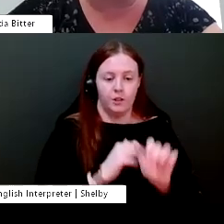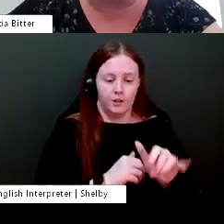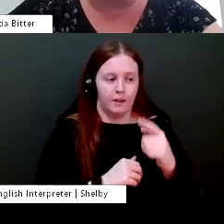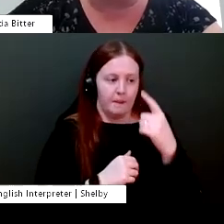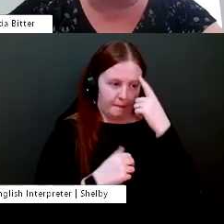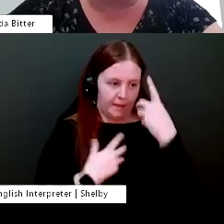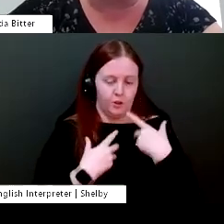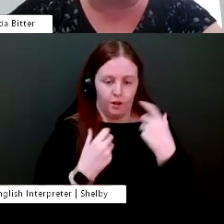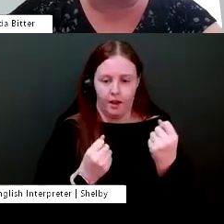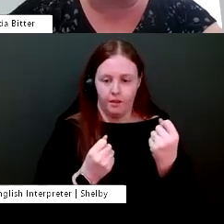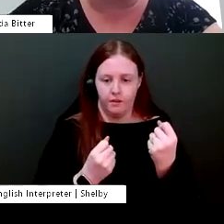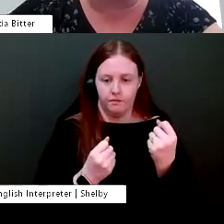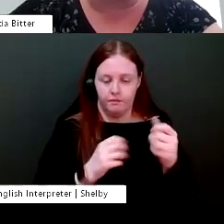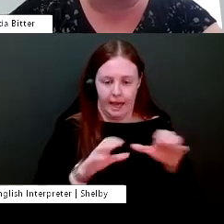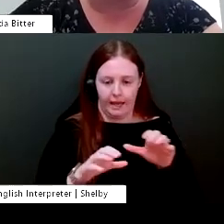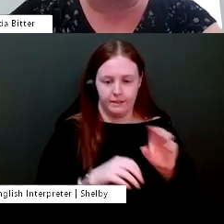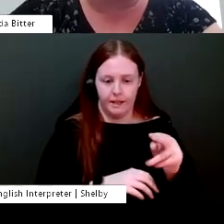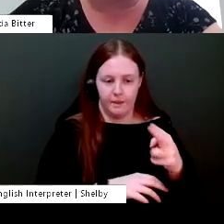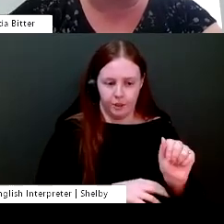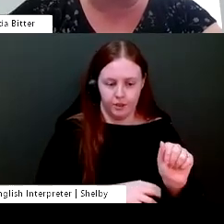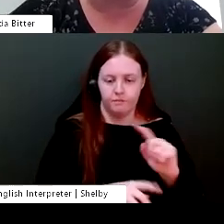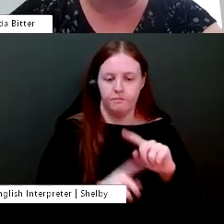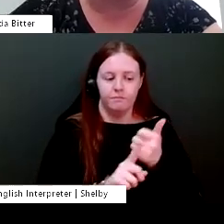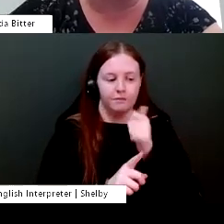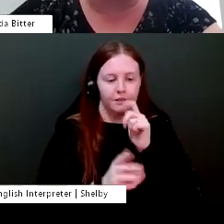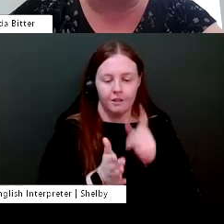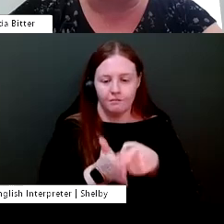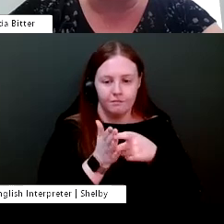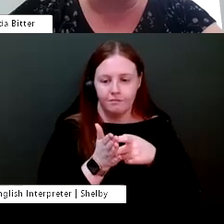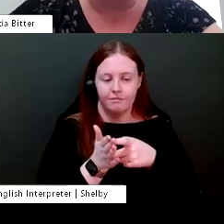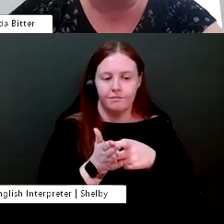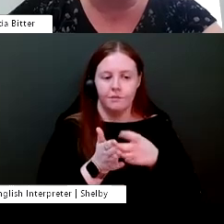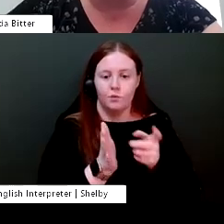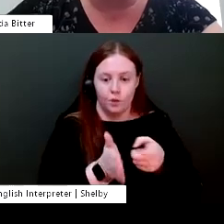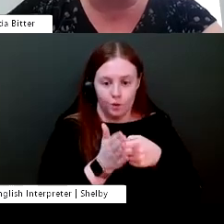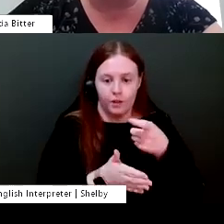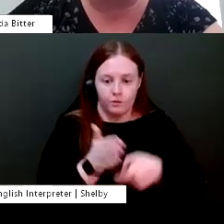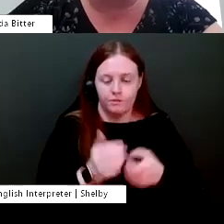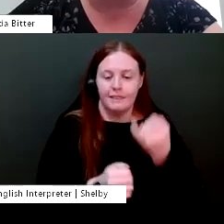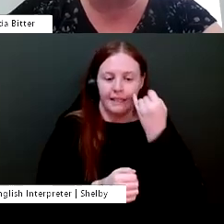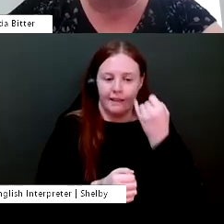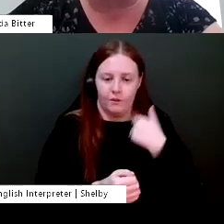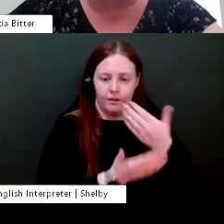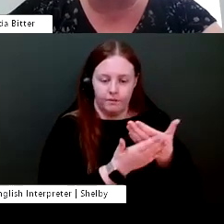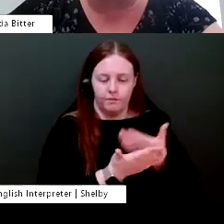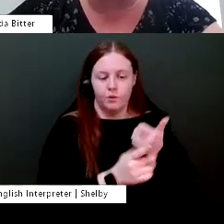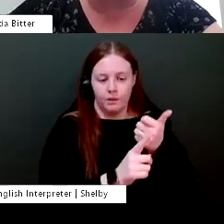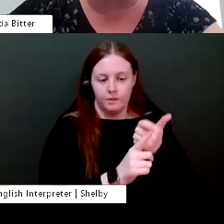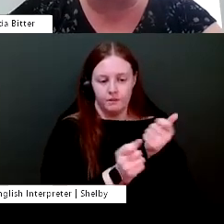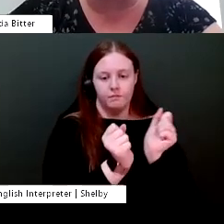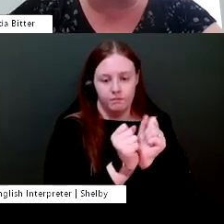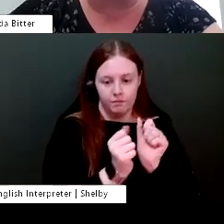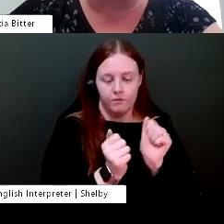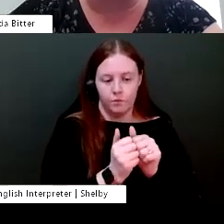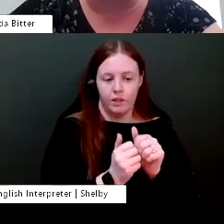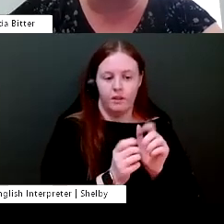hospital or whatever, and they don't realize that it's a mandatory charge if we have reasonable grounds. So he's arrested for assault with a weapon and